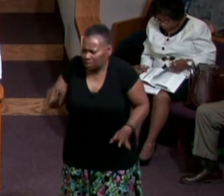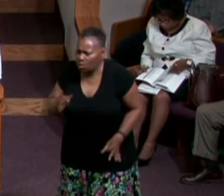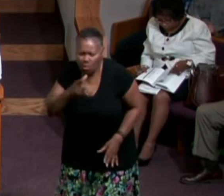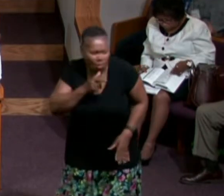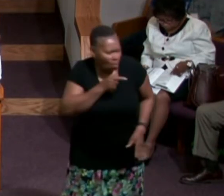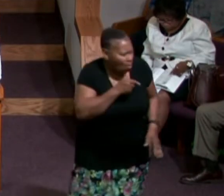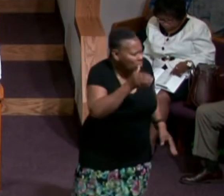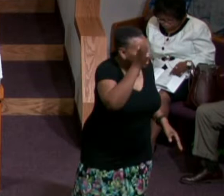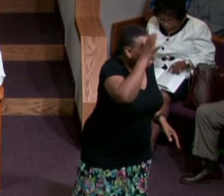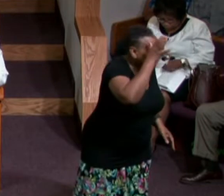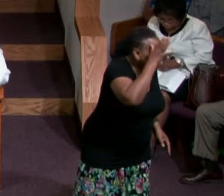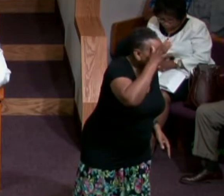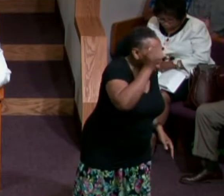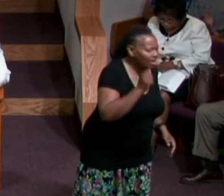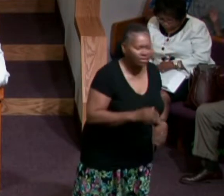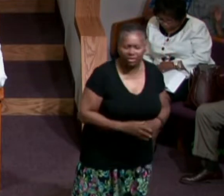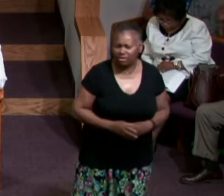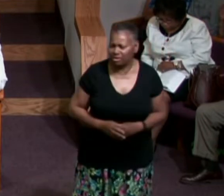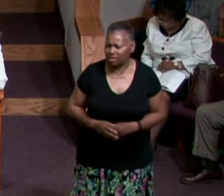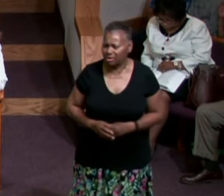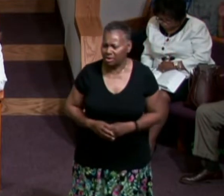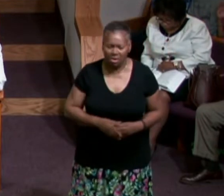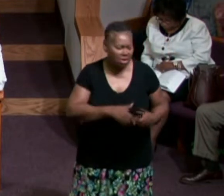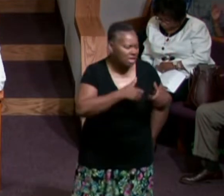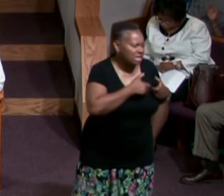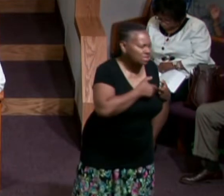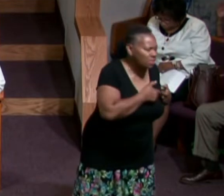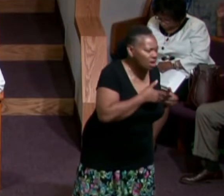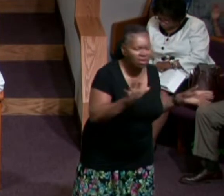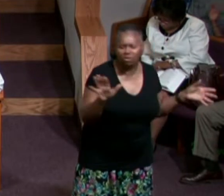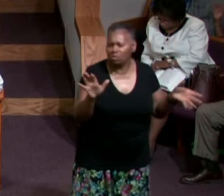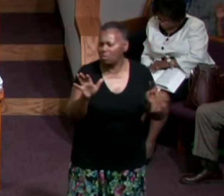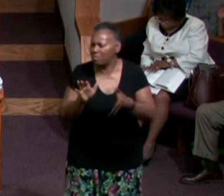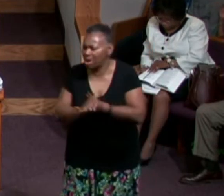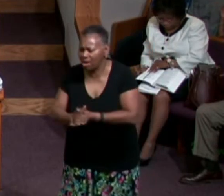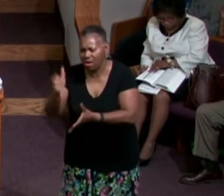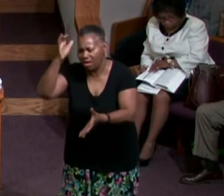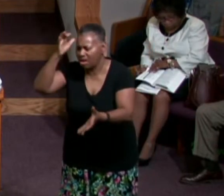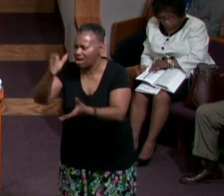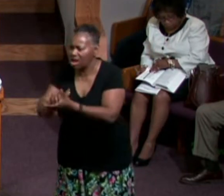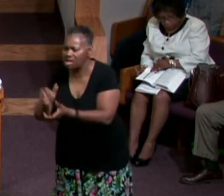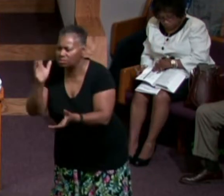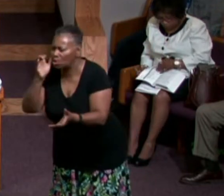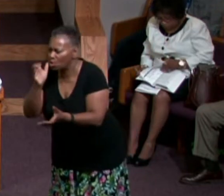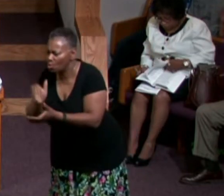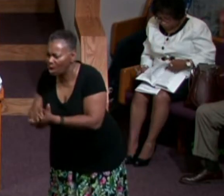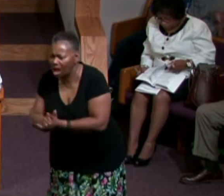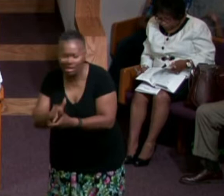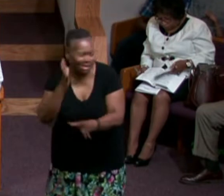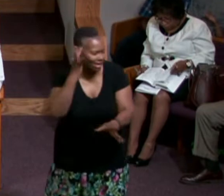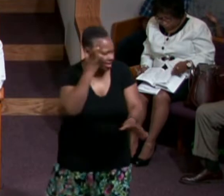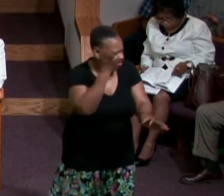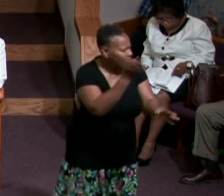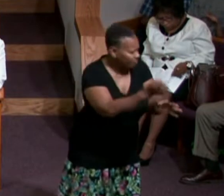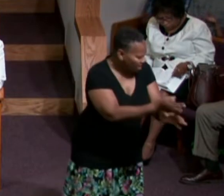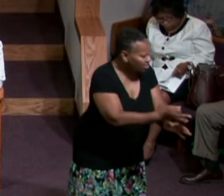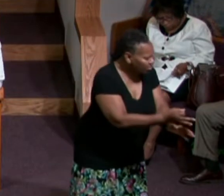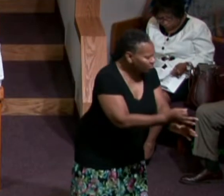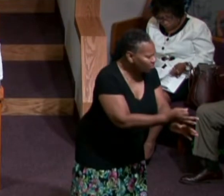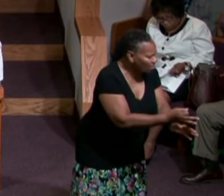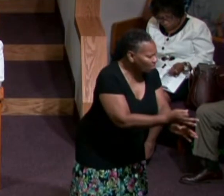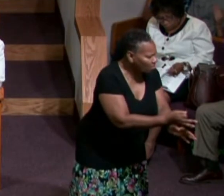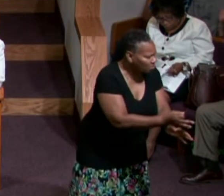is. Boyfriend and girlfriend would get married, husband and wife would remain faithful to each other,